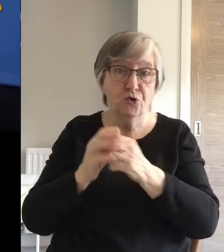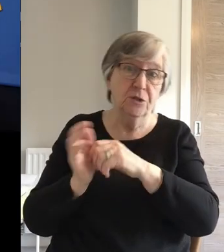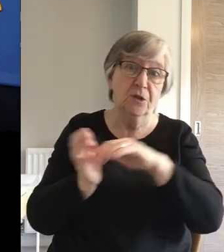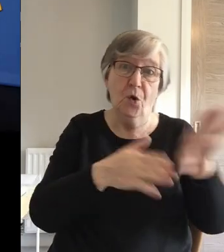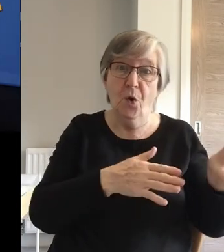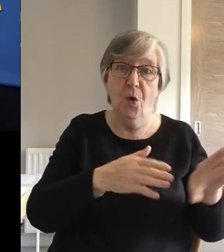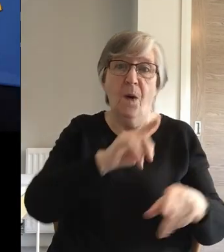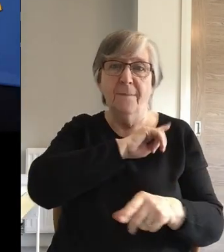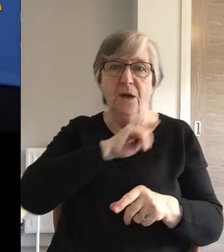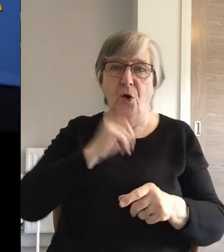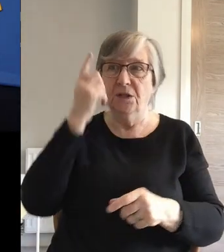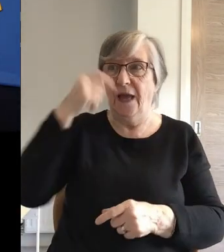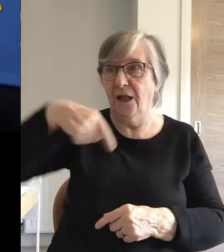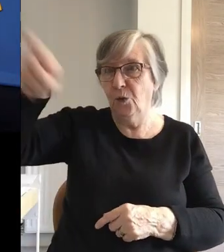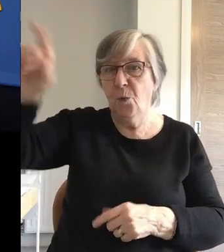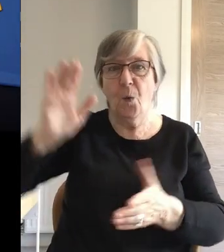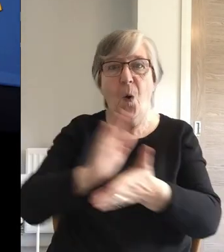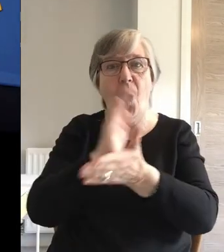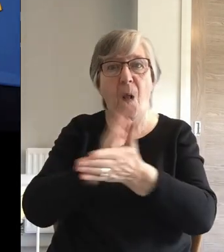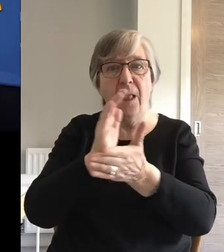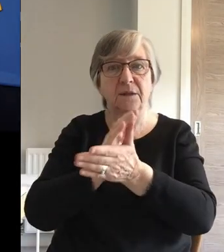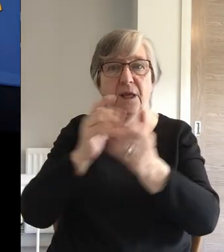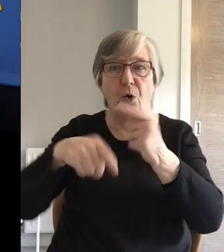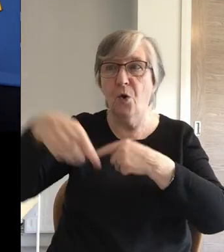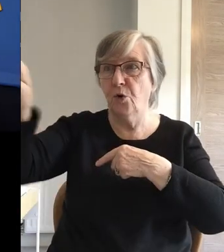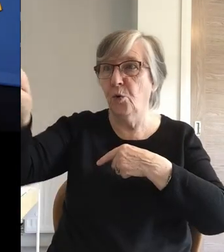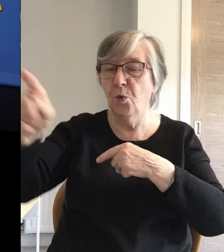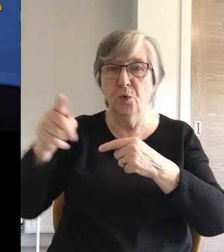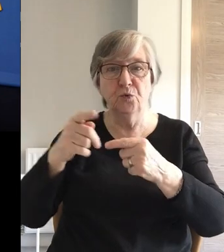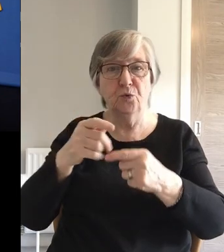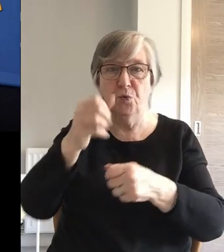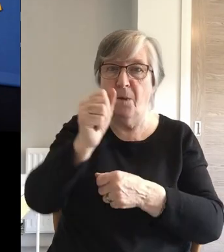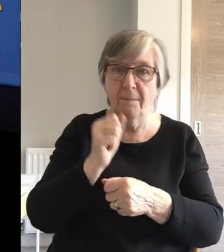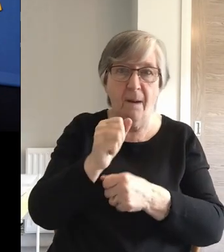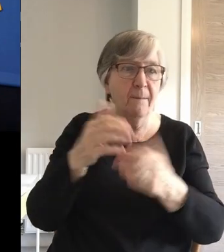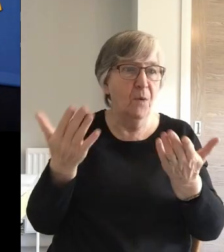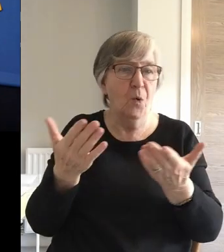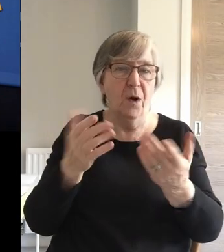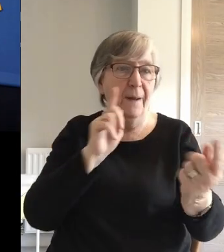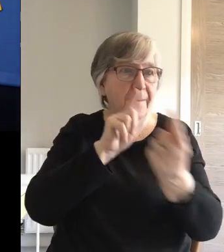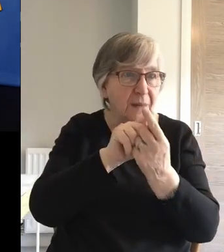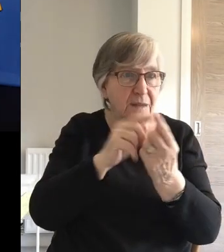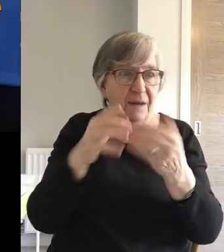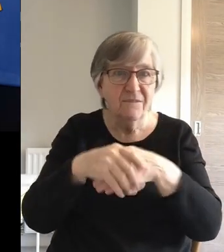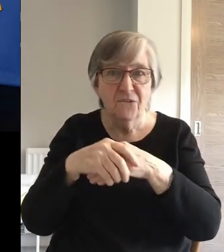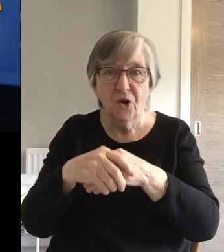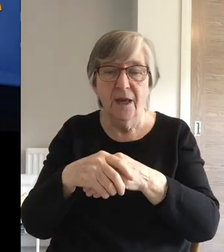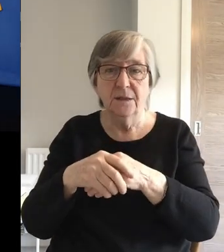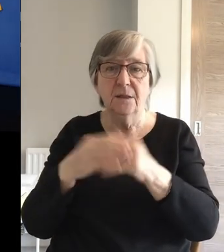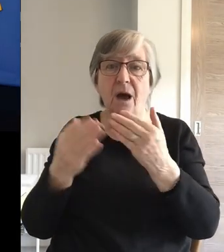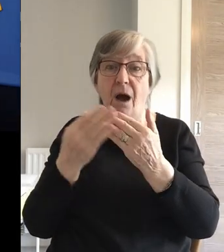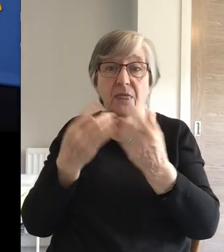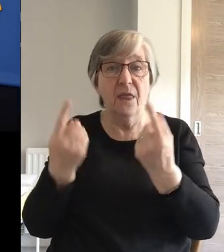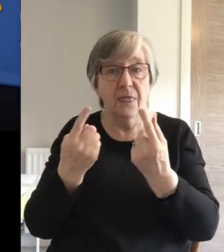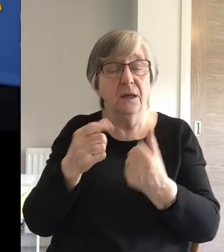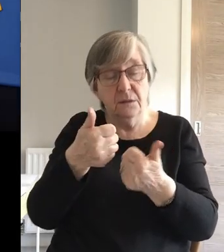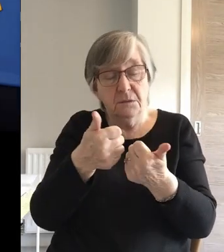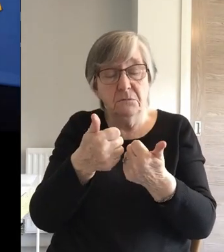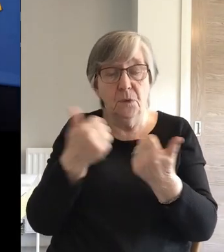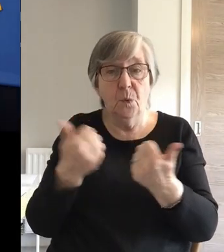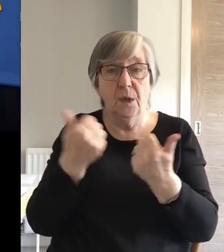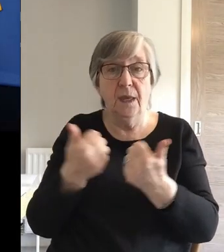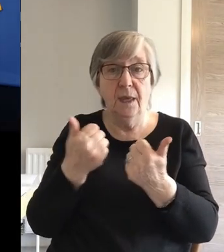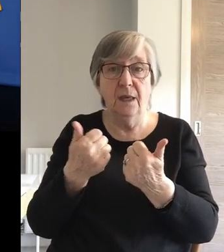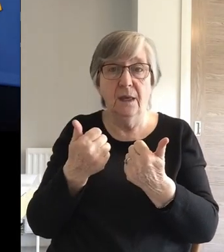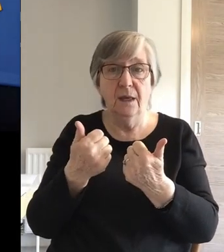because we can go on holiday or go to this or that event or meet this and that person. These other things, of course, have their place,